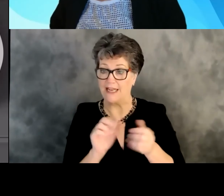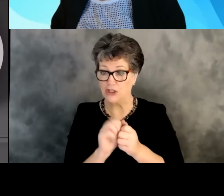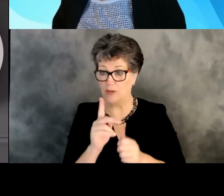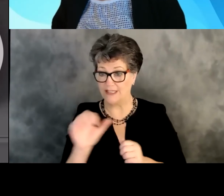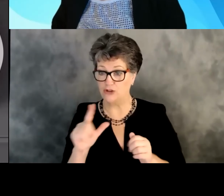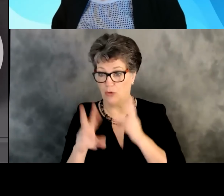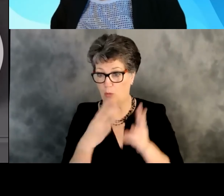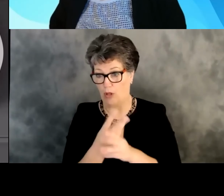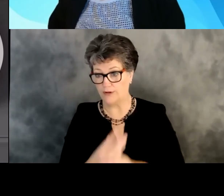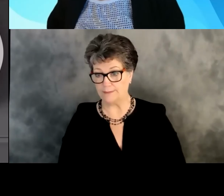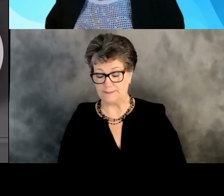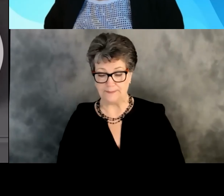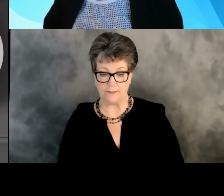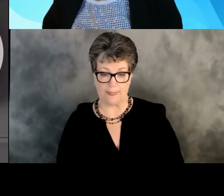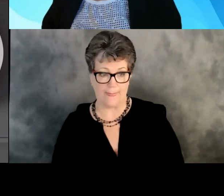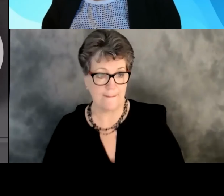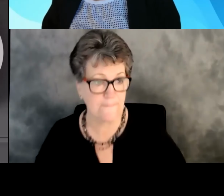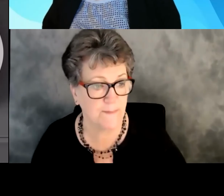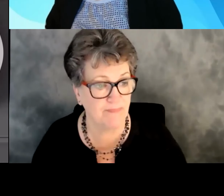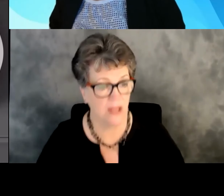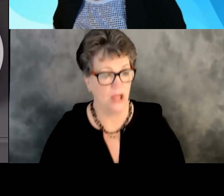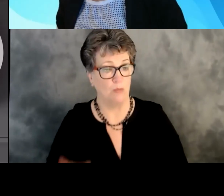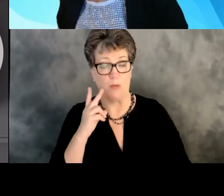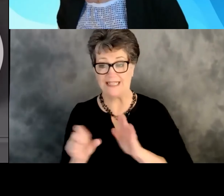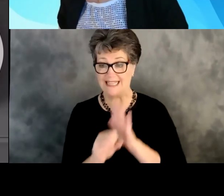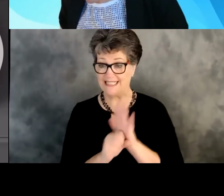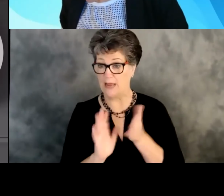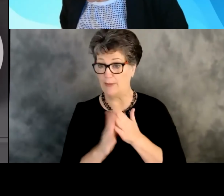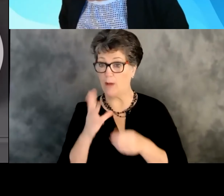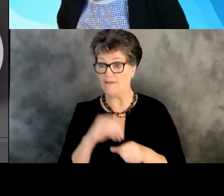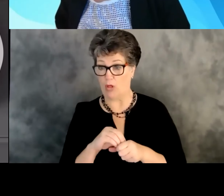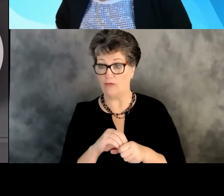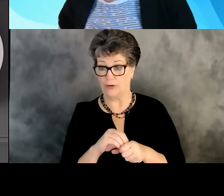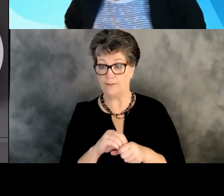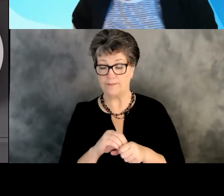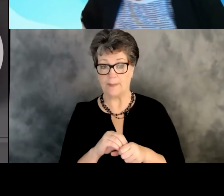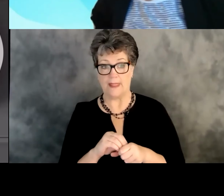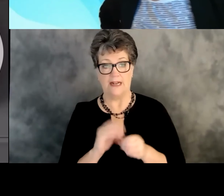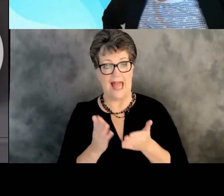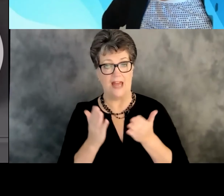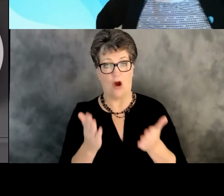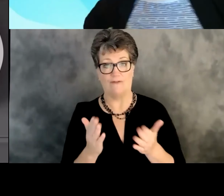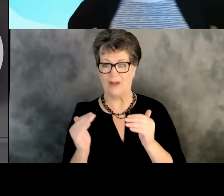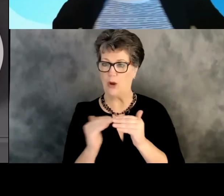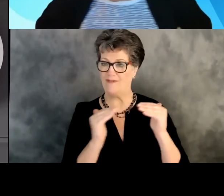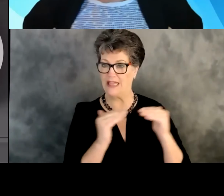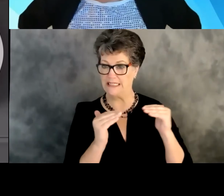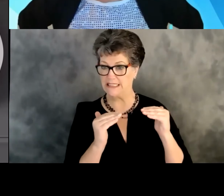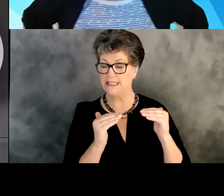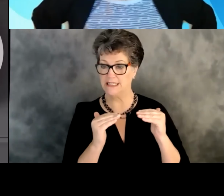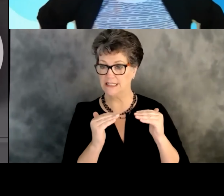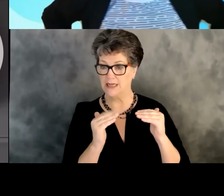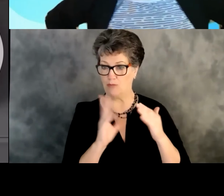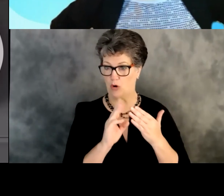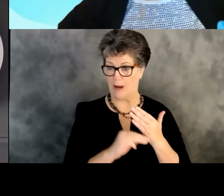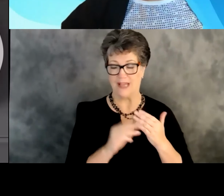world. We'd like to see the state get involved in that and offer equivalents to that kind of program, so